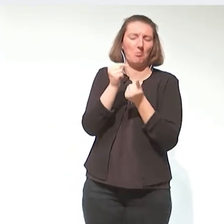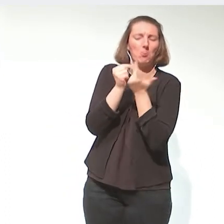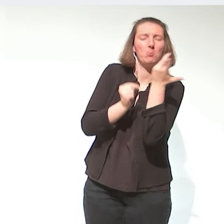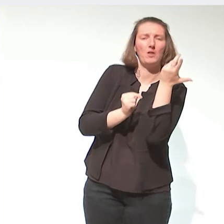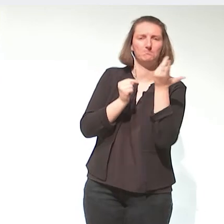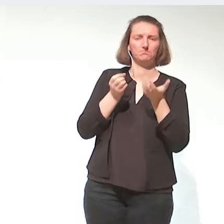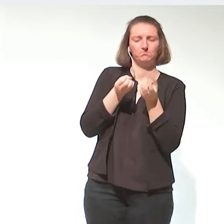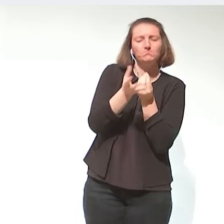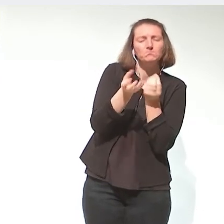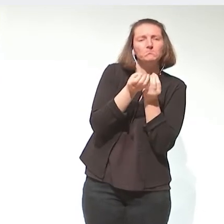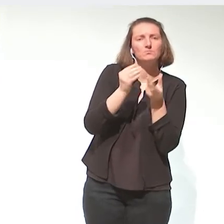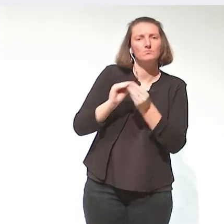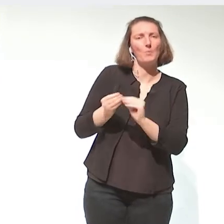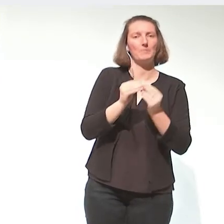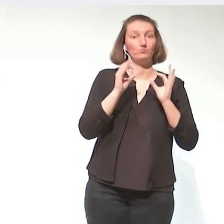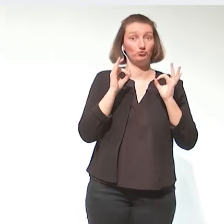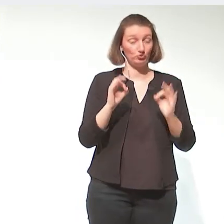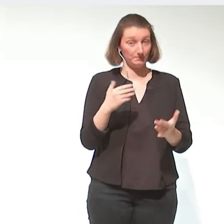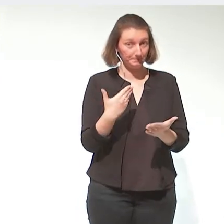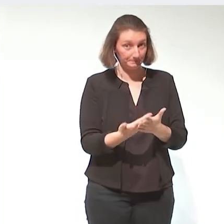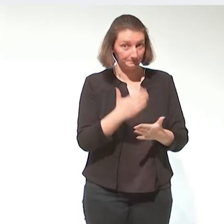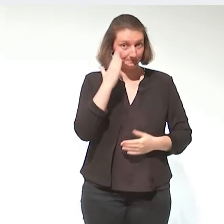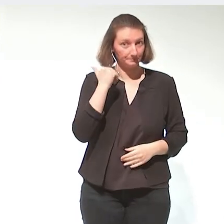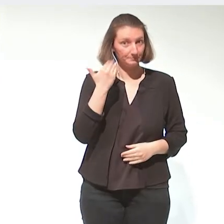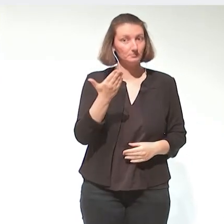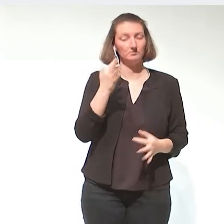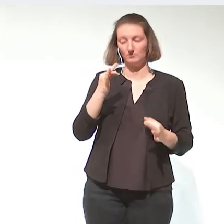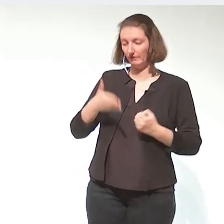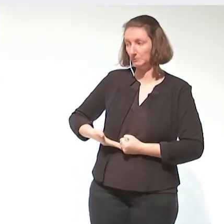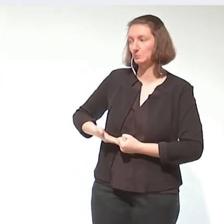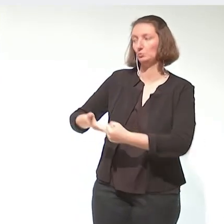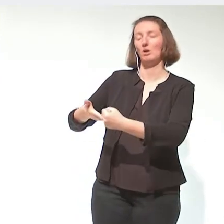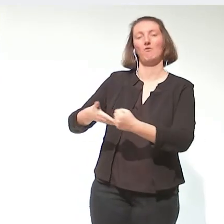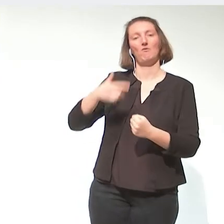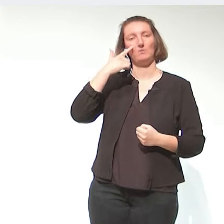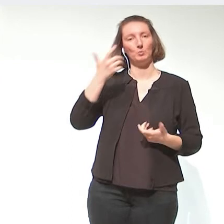to make mention of some of these problems.